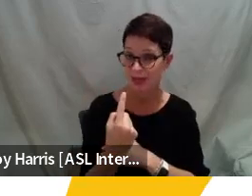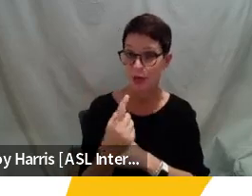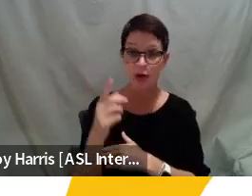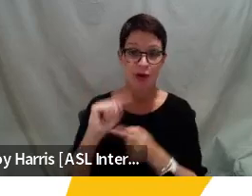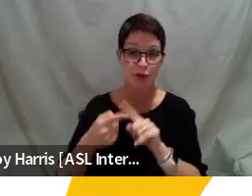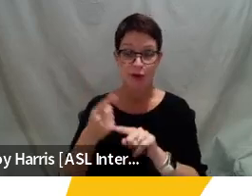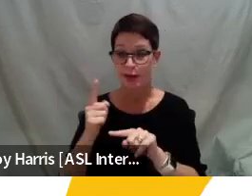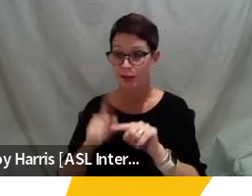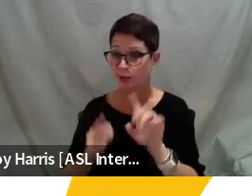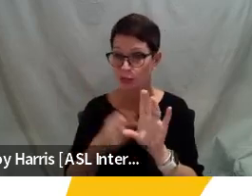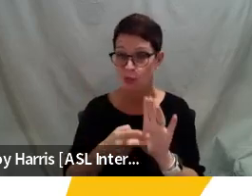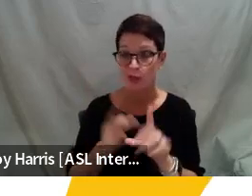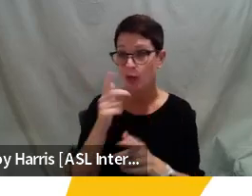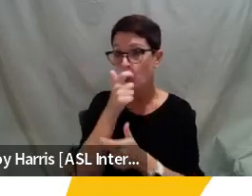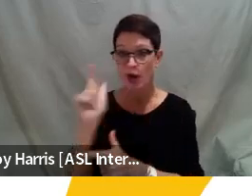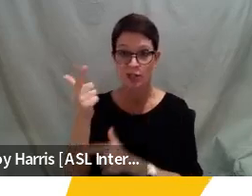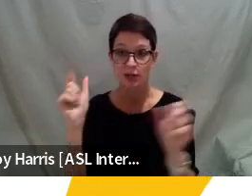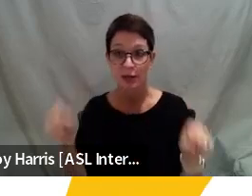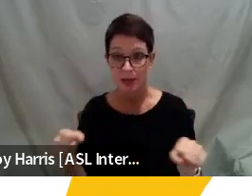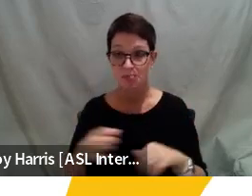can get information later on.